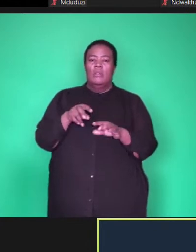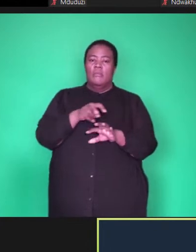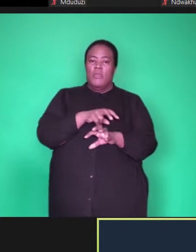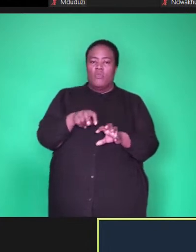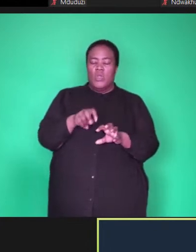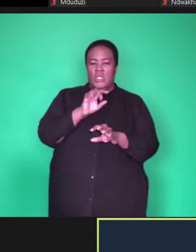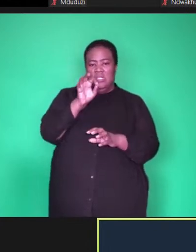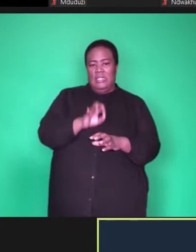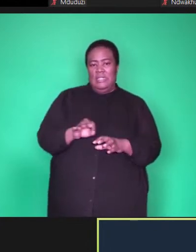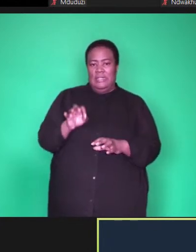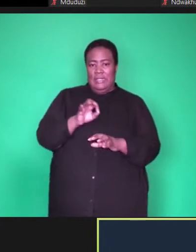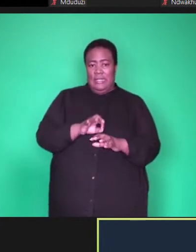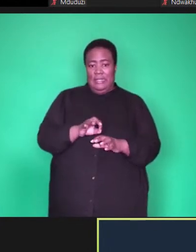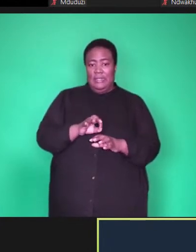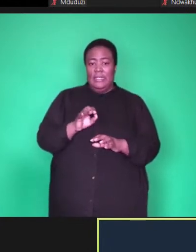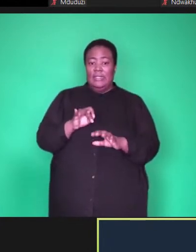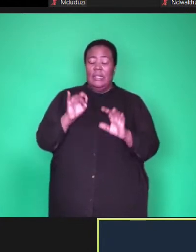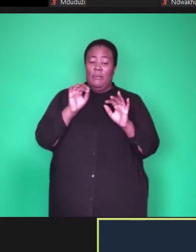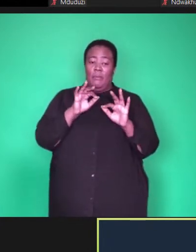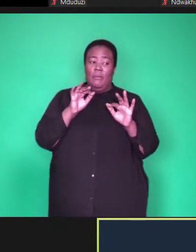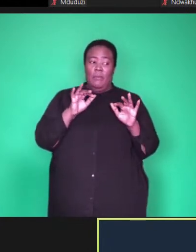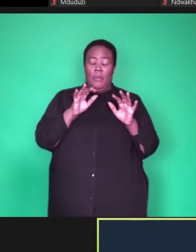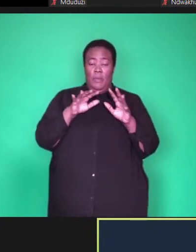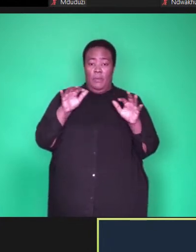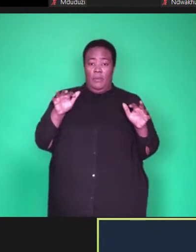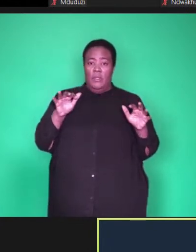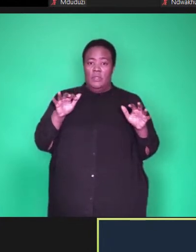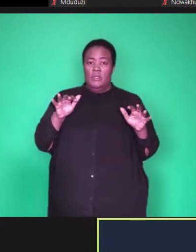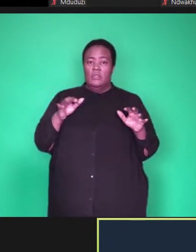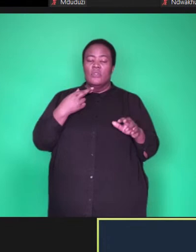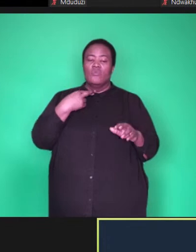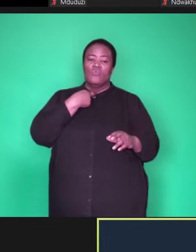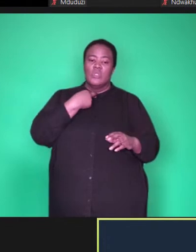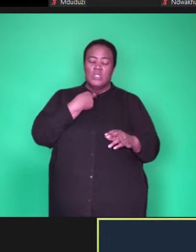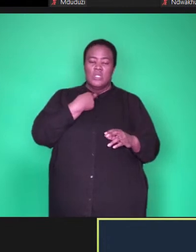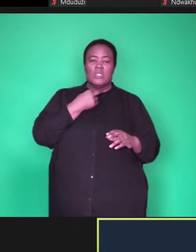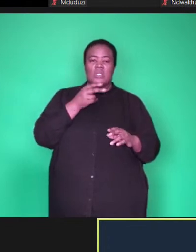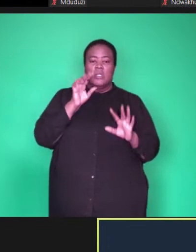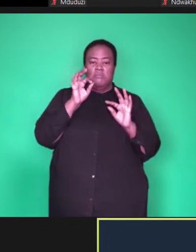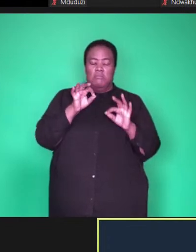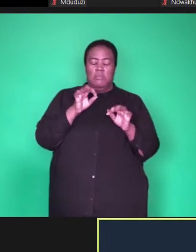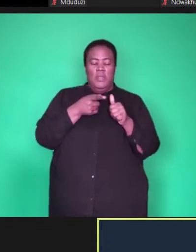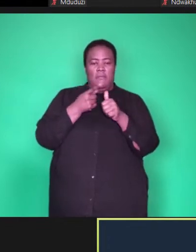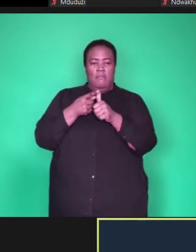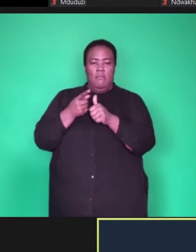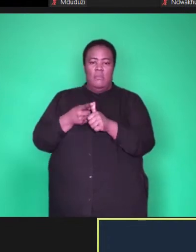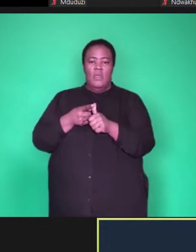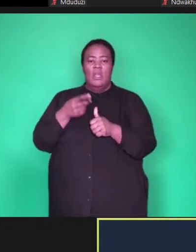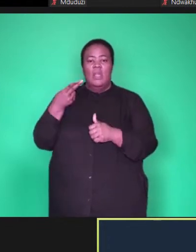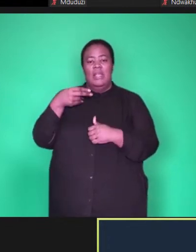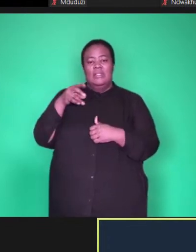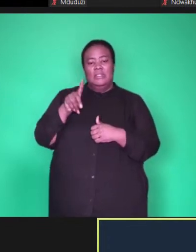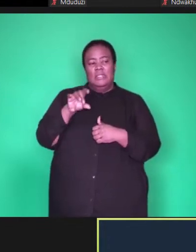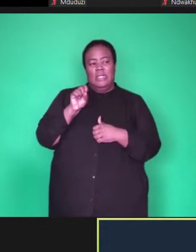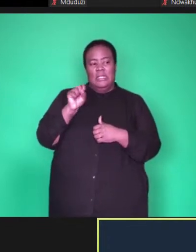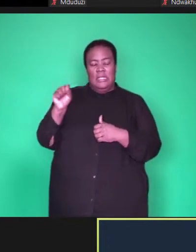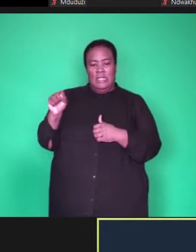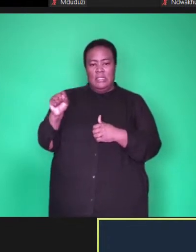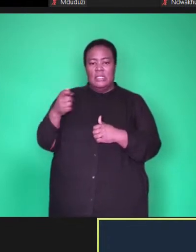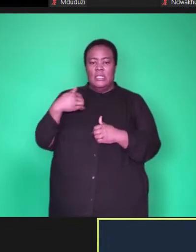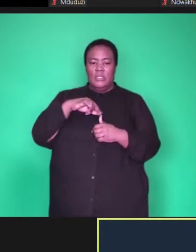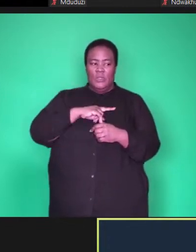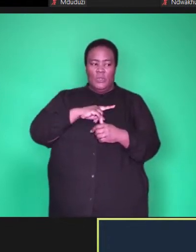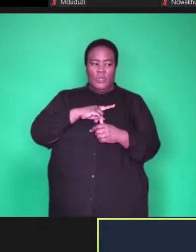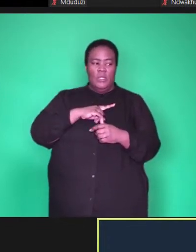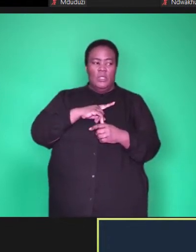risk, and that's quite precisely measured in the HDSS. And as we constrain the